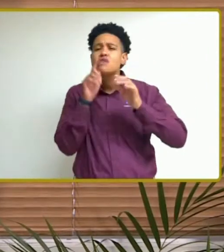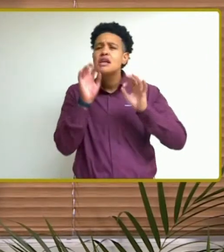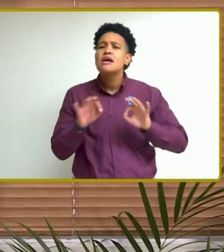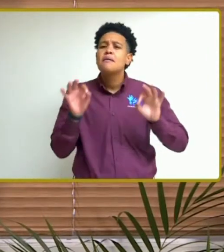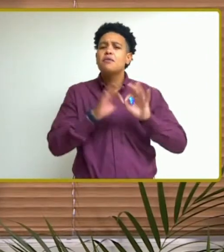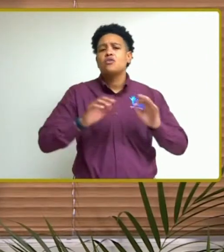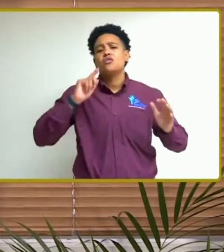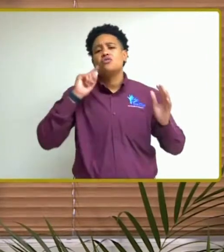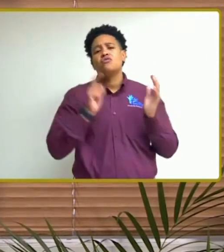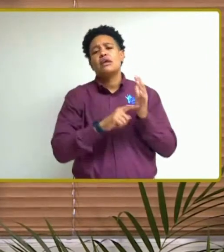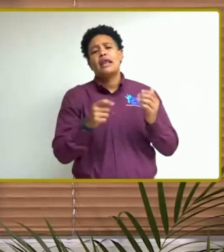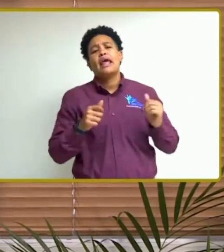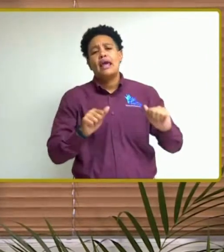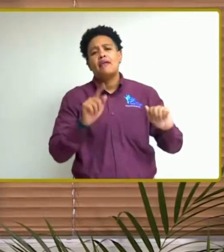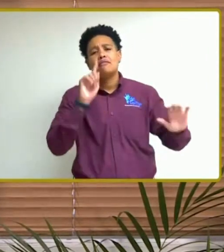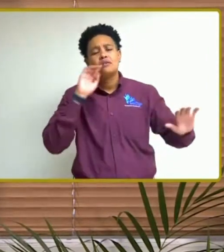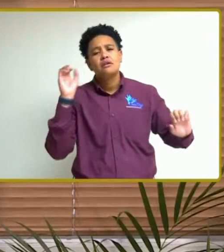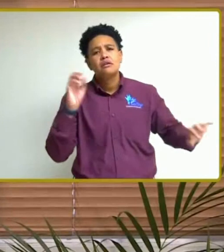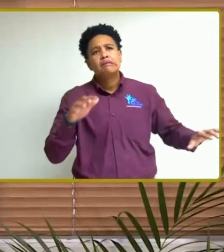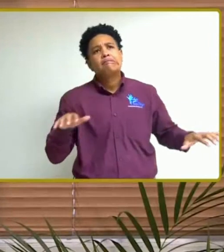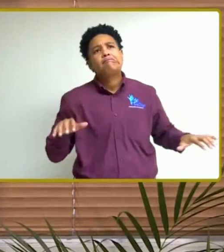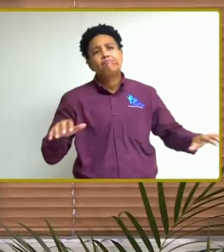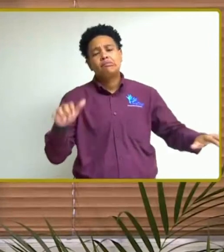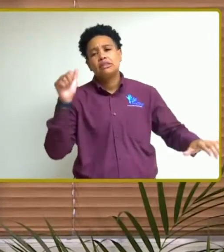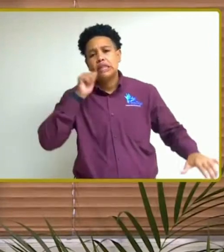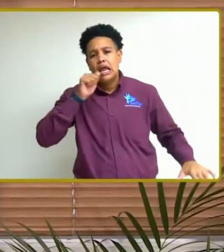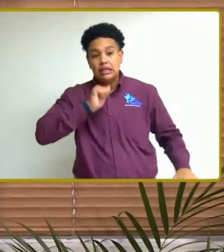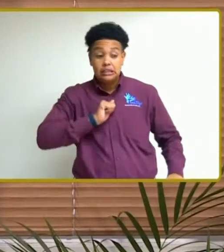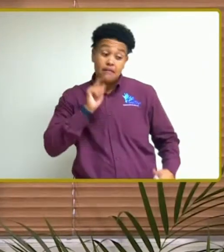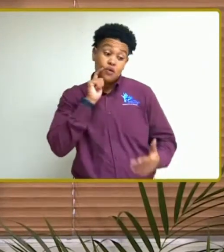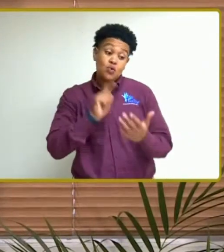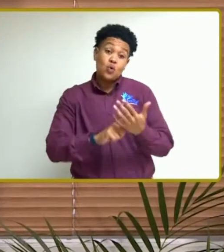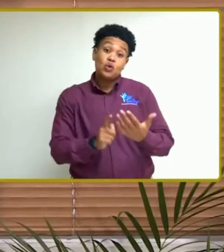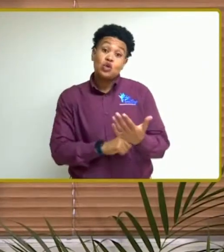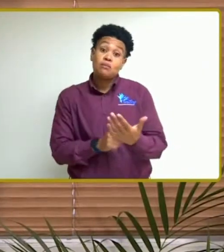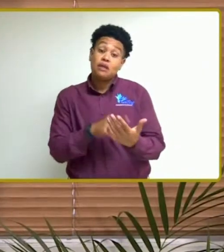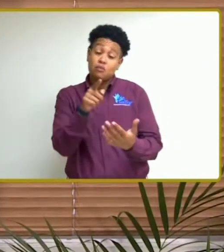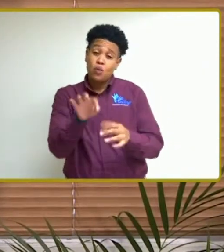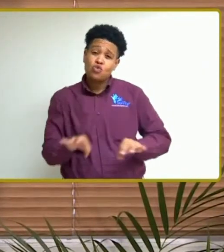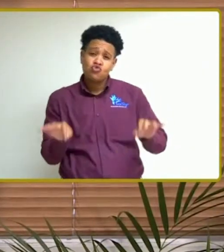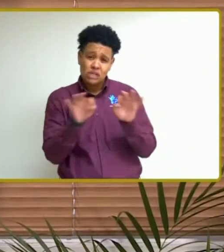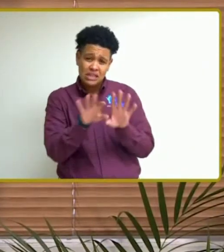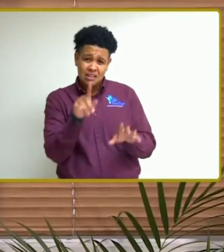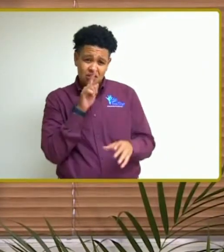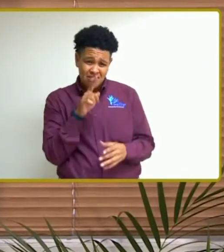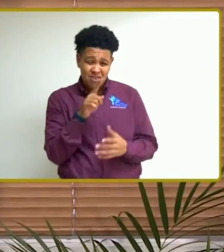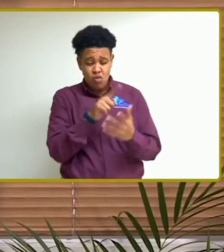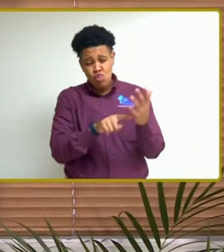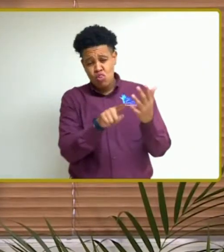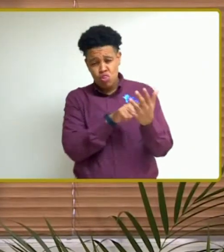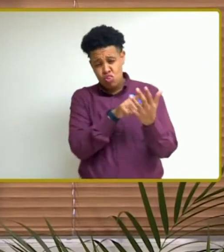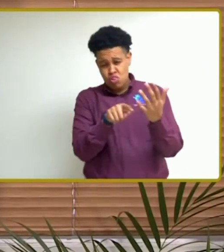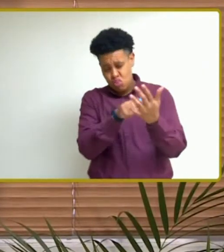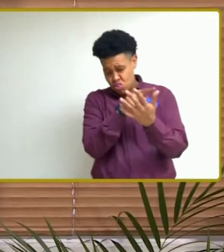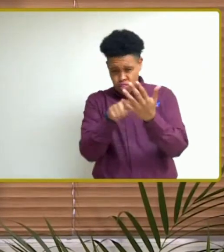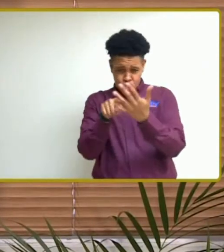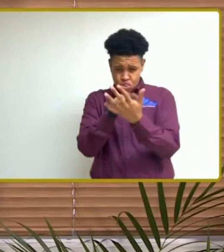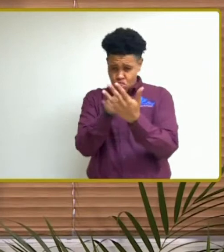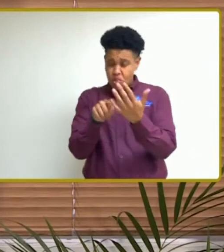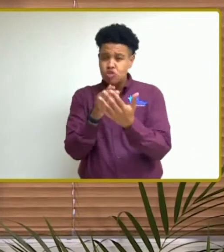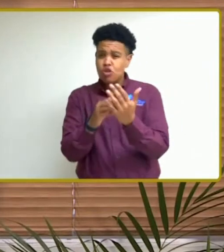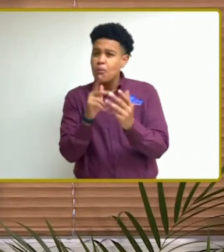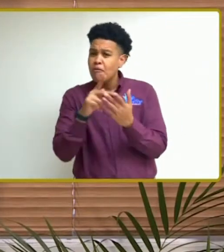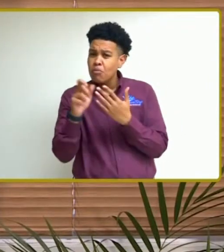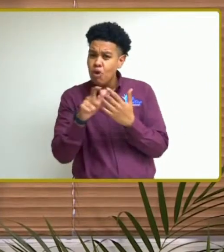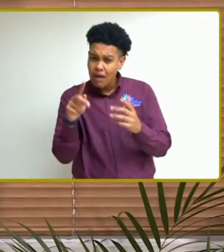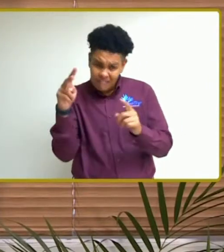recognize the efforts that they put out every day. I do note sometimes we are critical of some of the programs that they have to implement